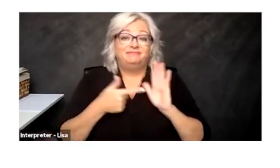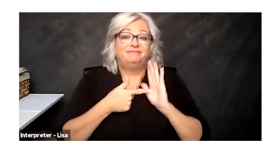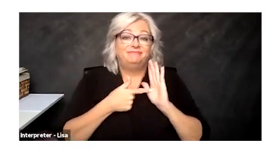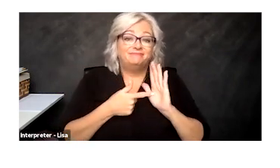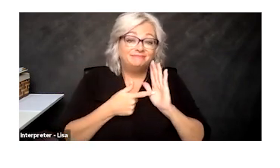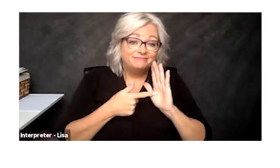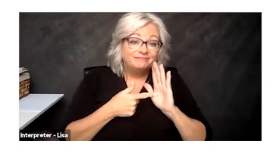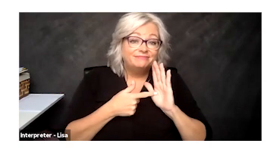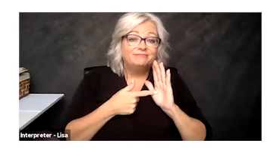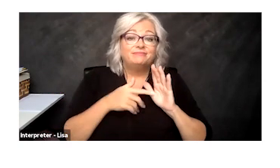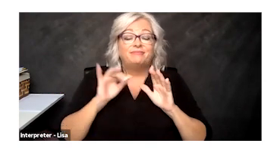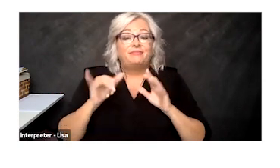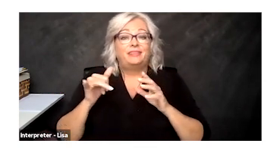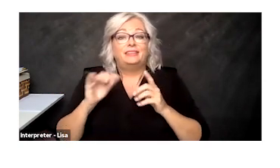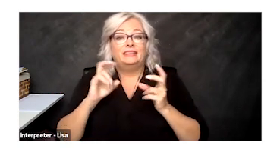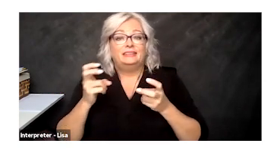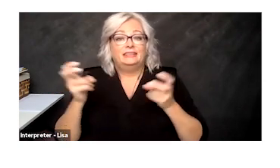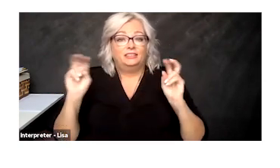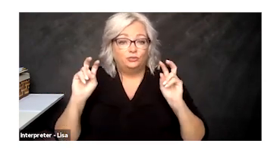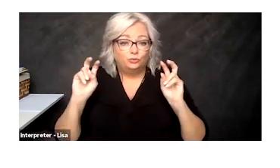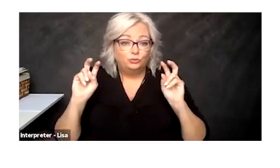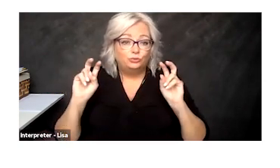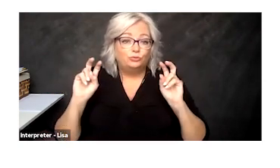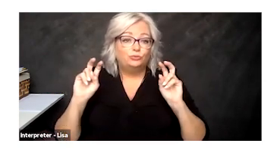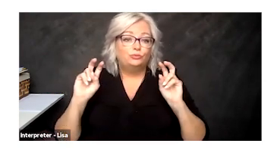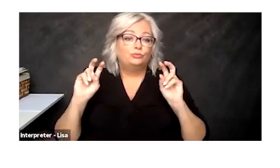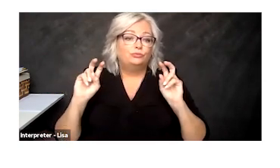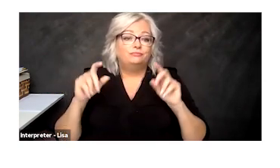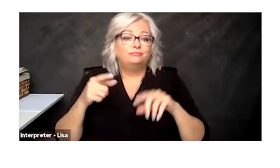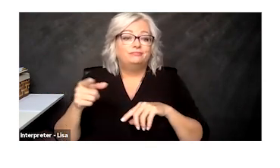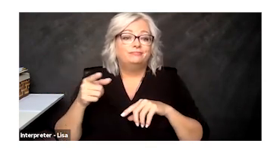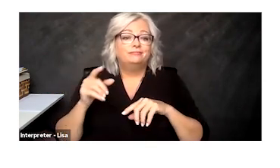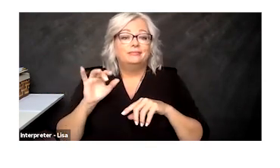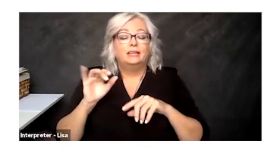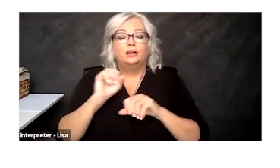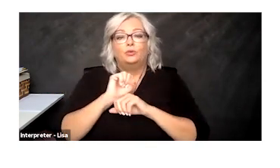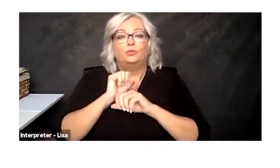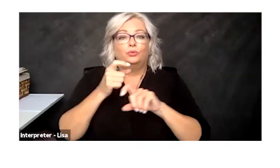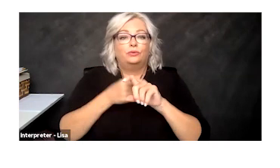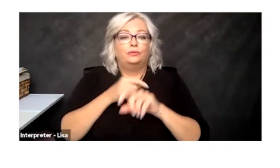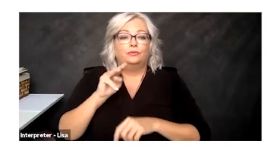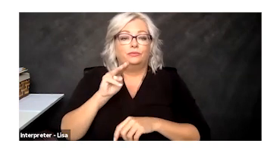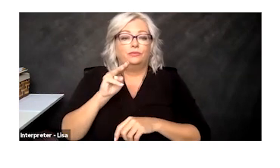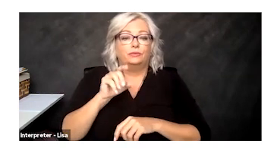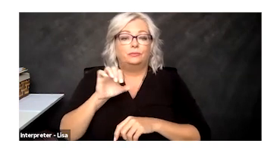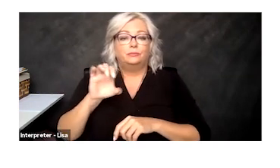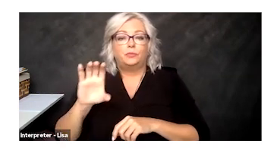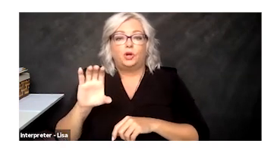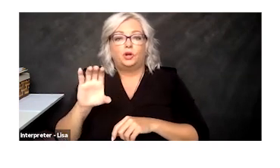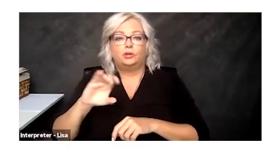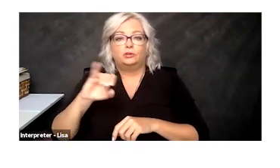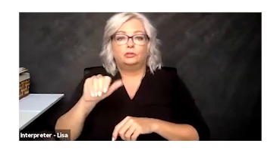this issue of cultural appropriation is the work of Marc Jacobs, who's like a serial cultural